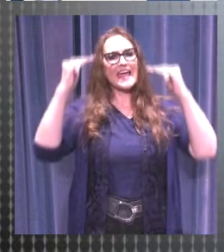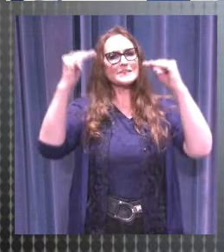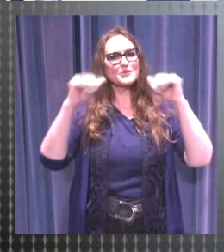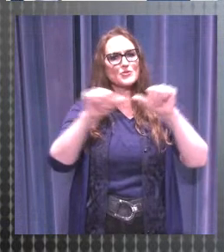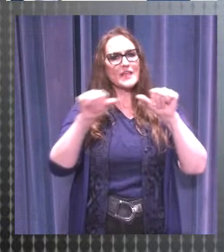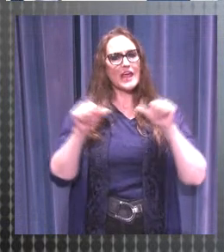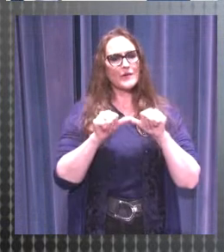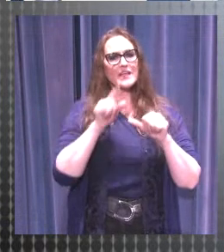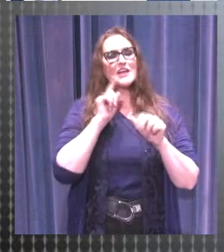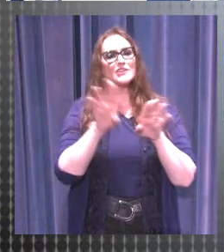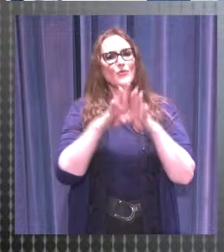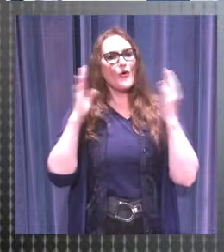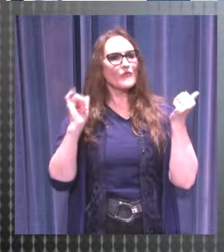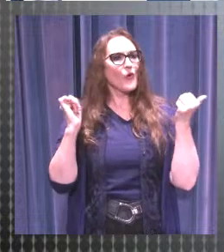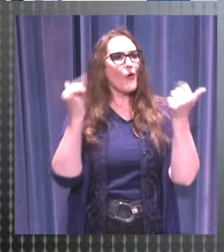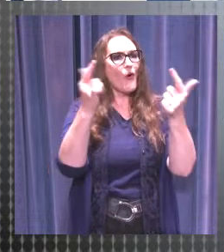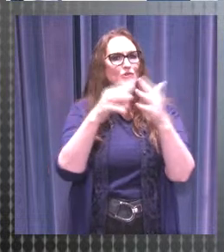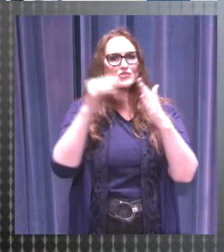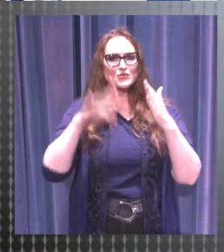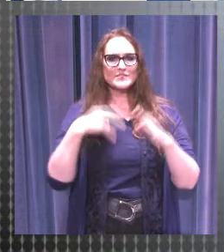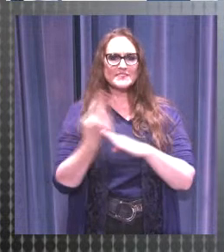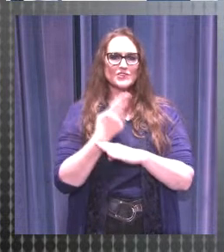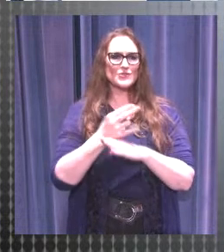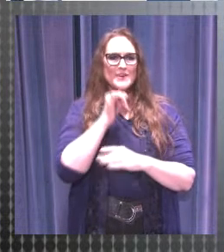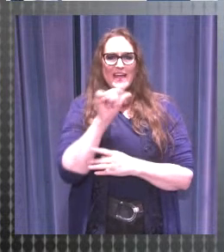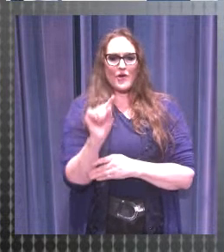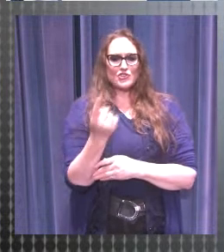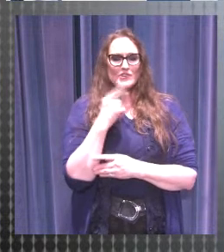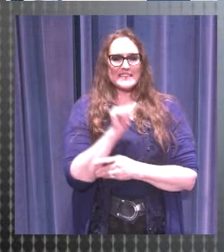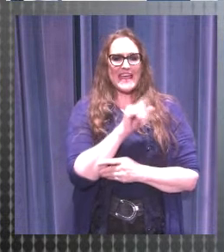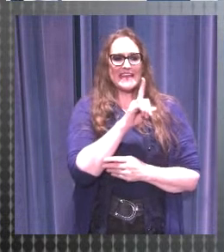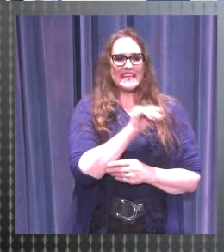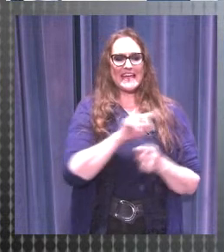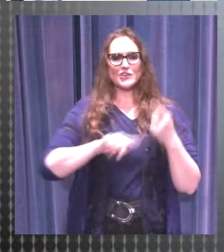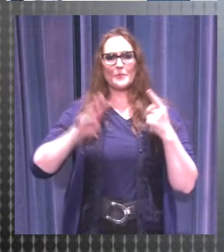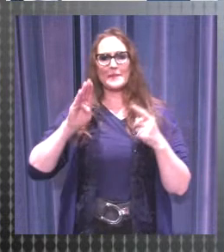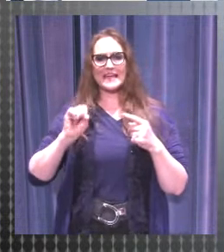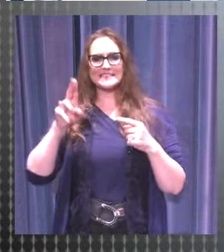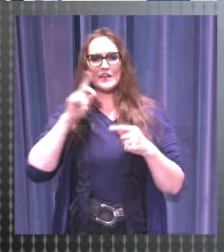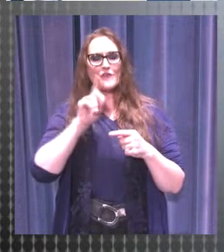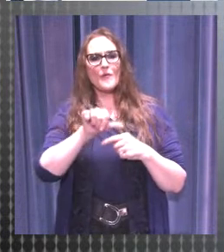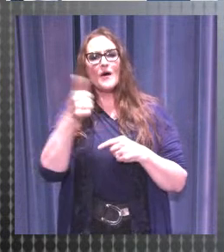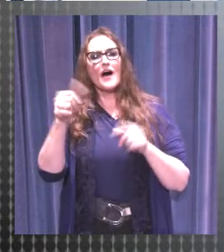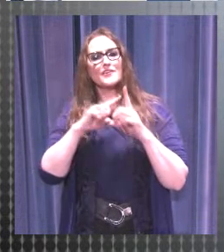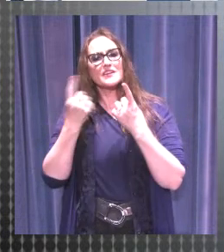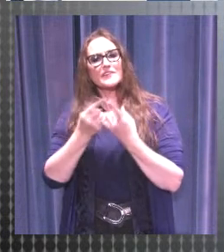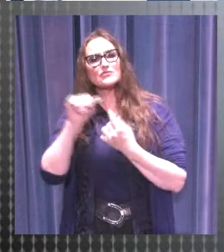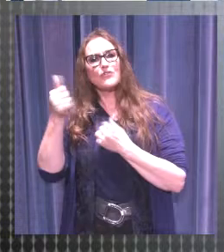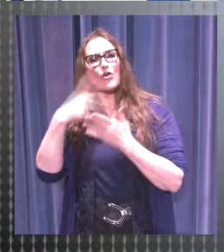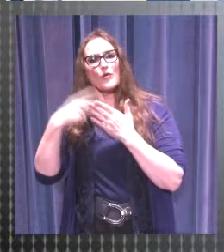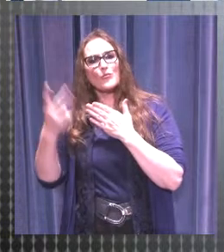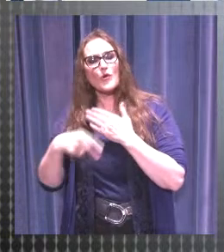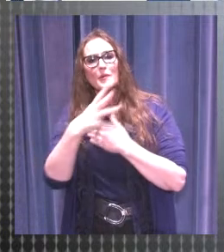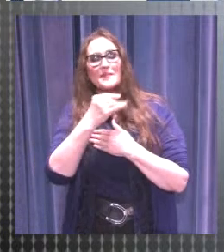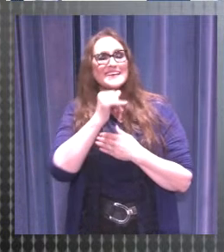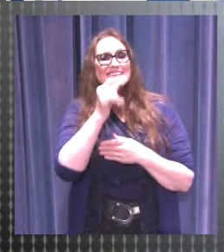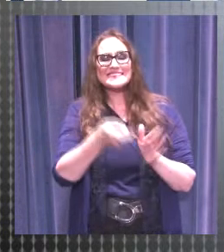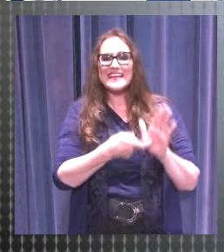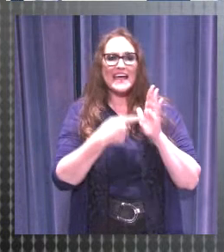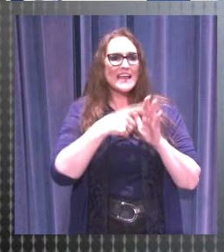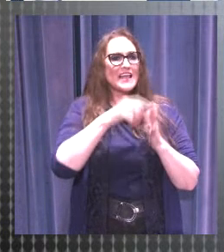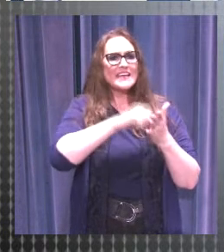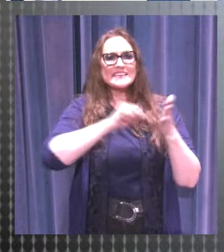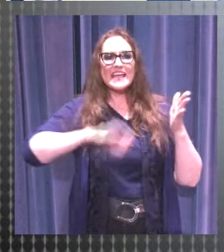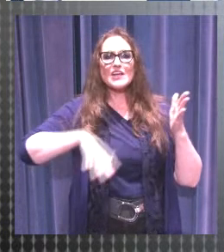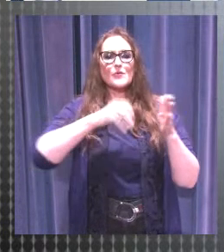area. It is open for all students to use, not just the ADN to BSN, from other divisions and other programs, and does not take away any